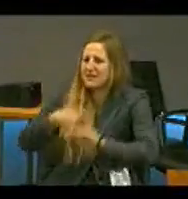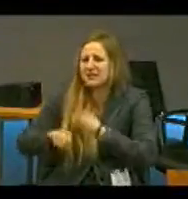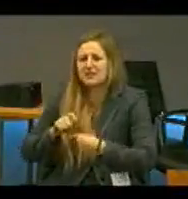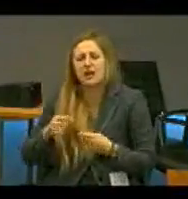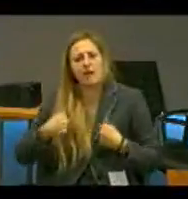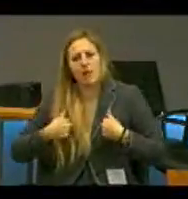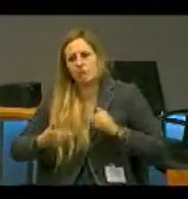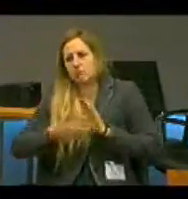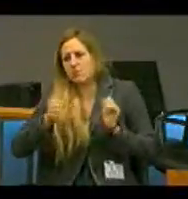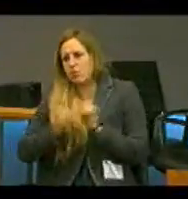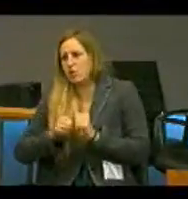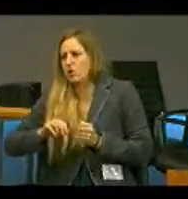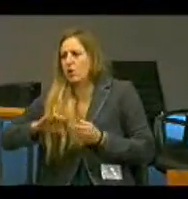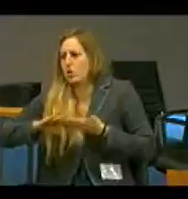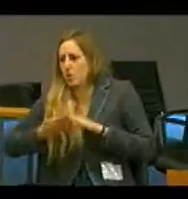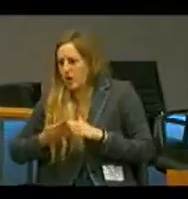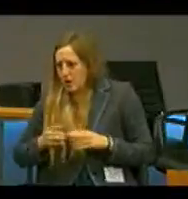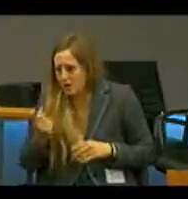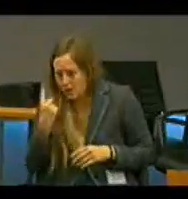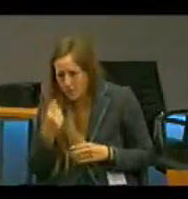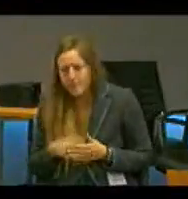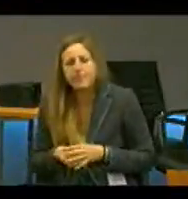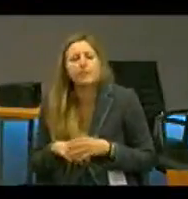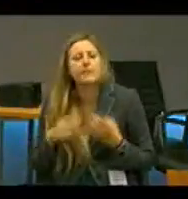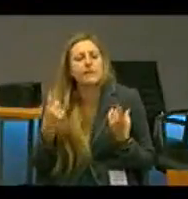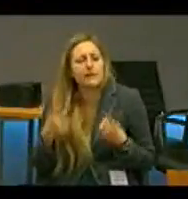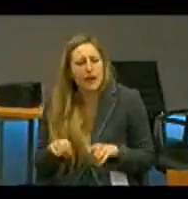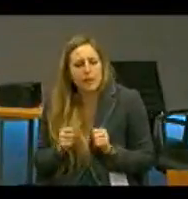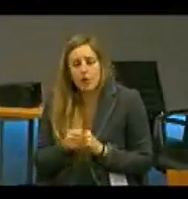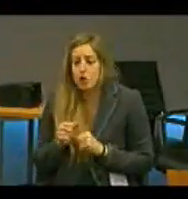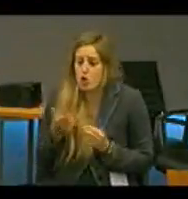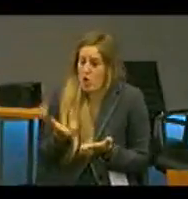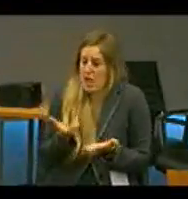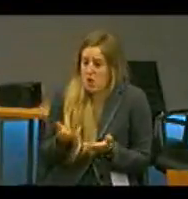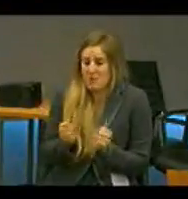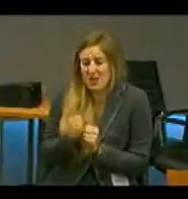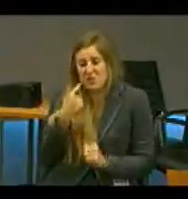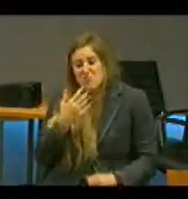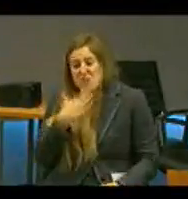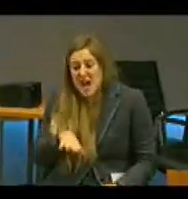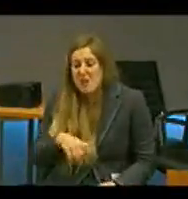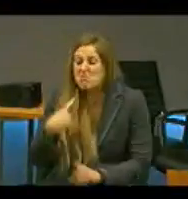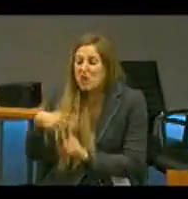not just here because you're bad, you're here because you're bad and you're broken.